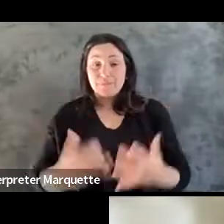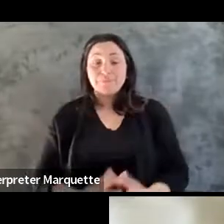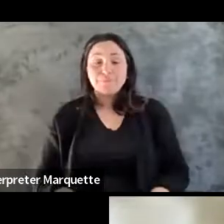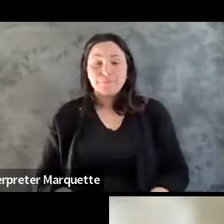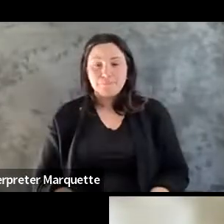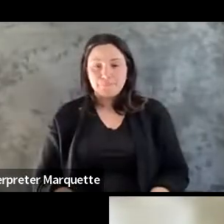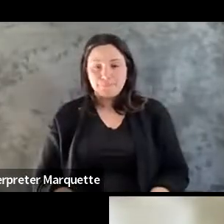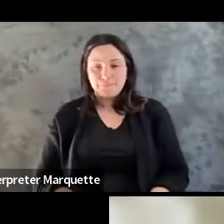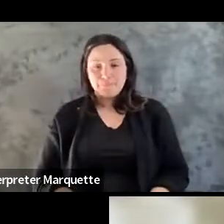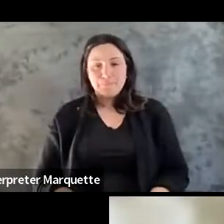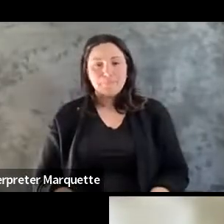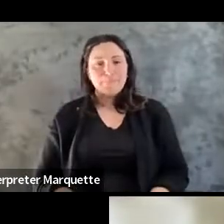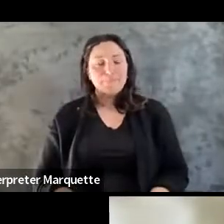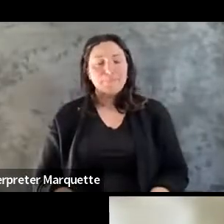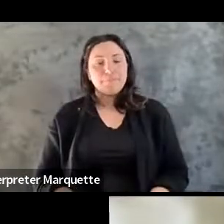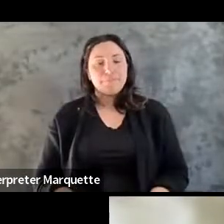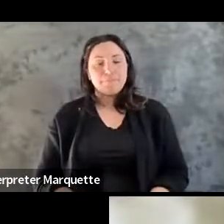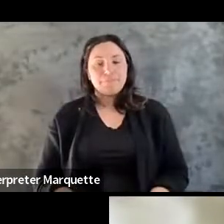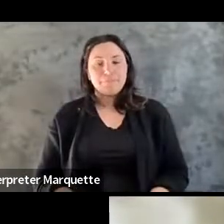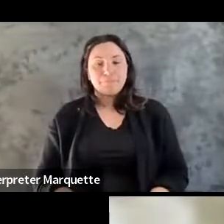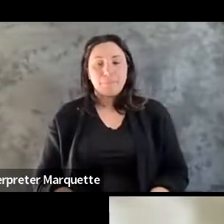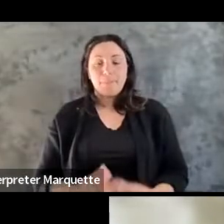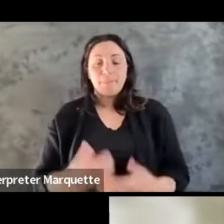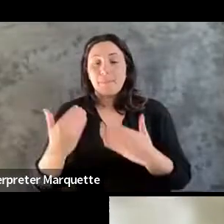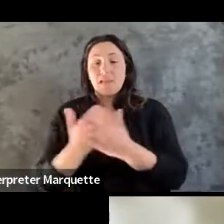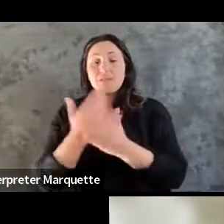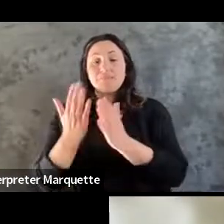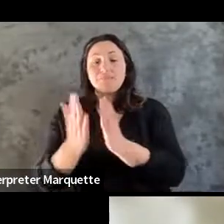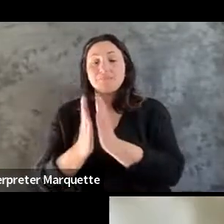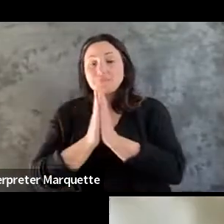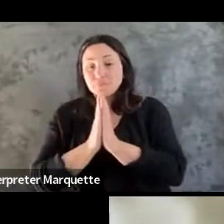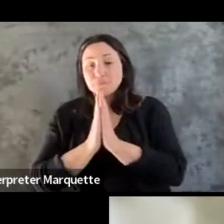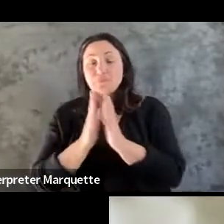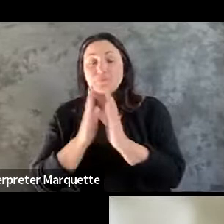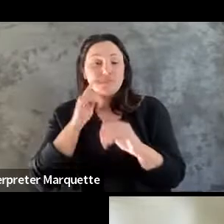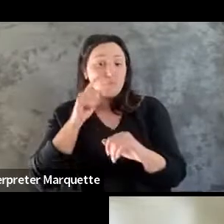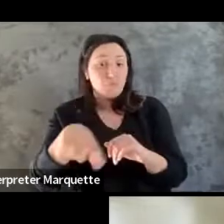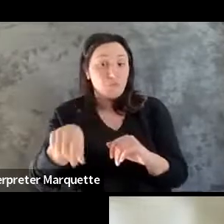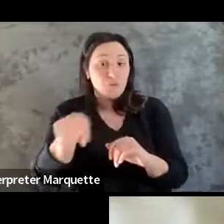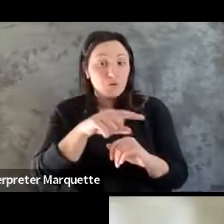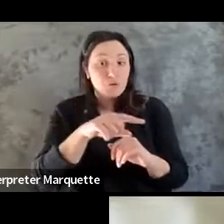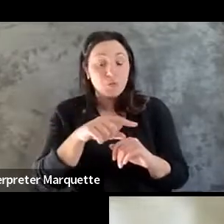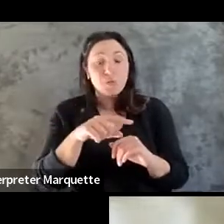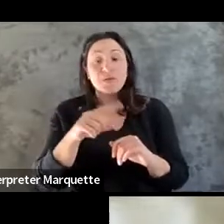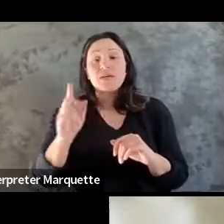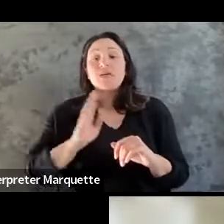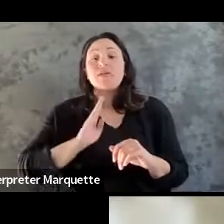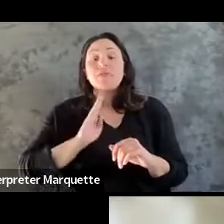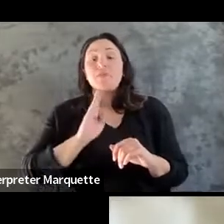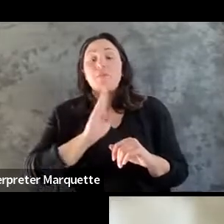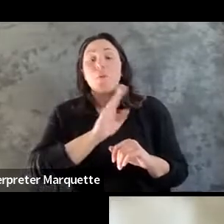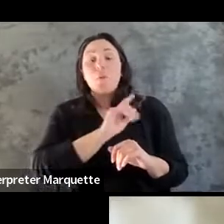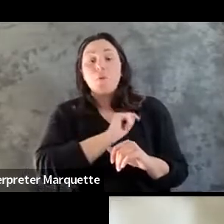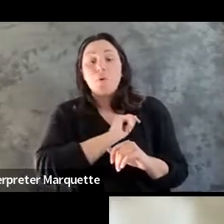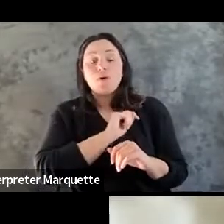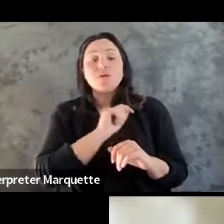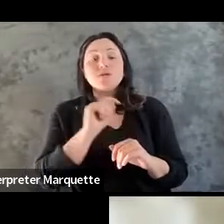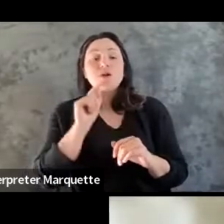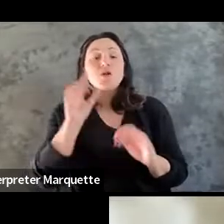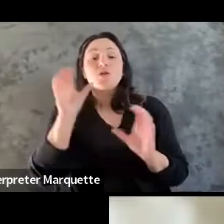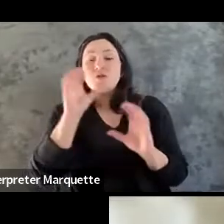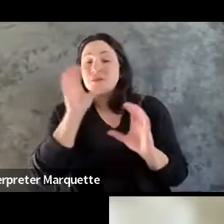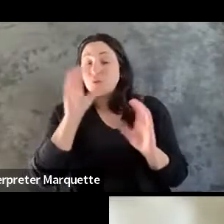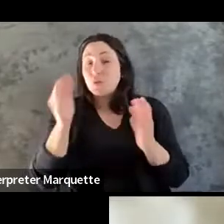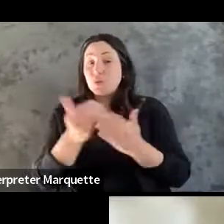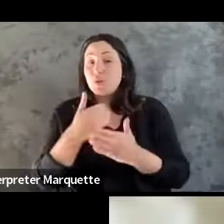a new request for you. Our board is looking for new